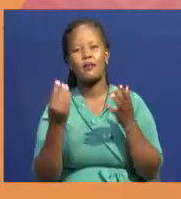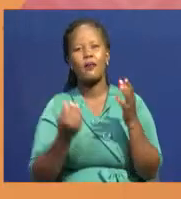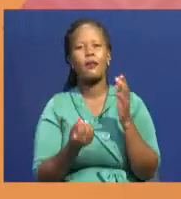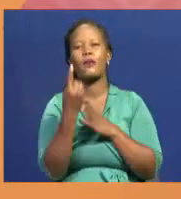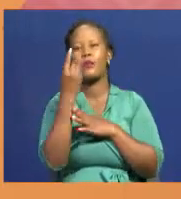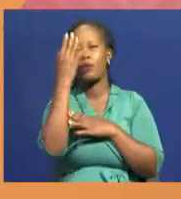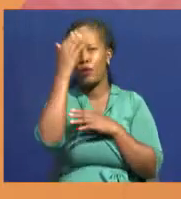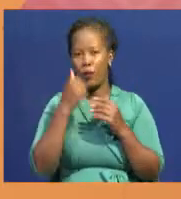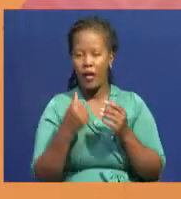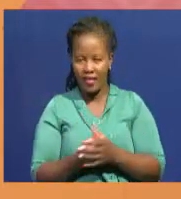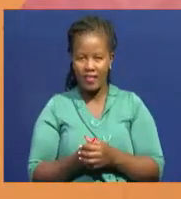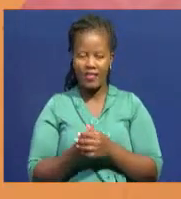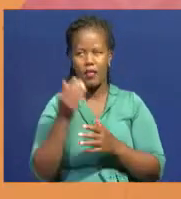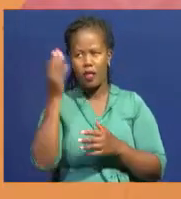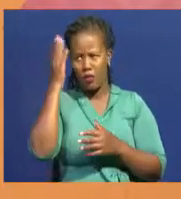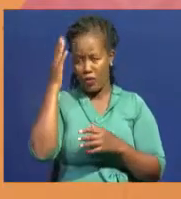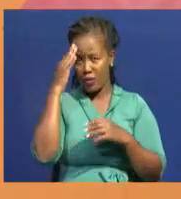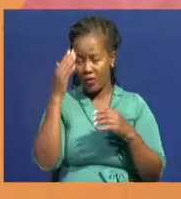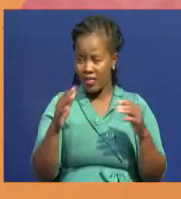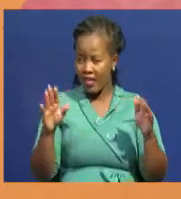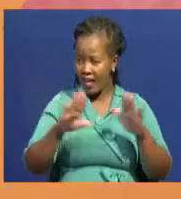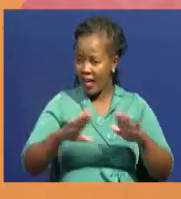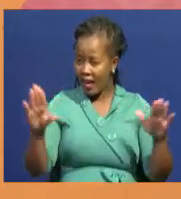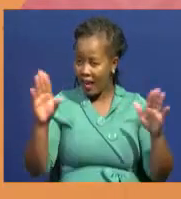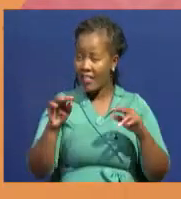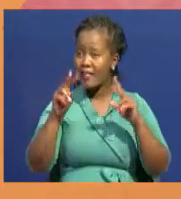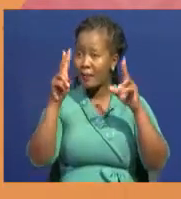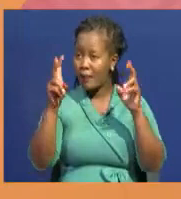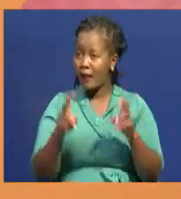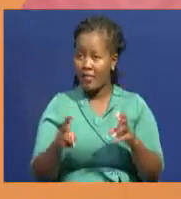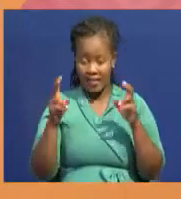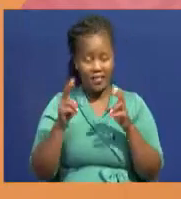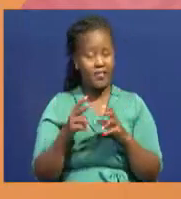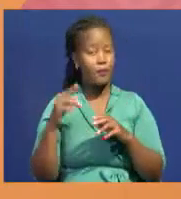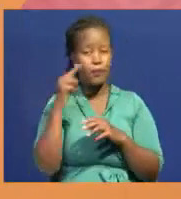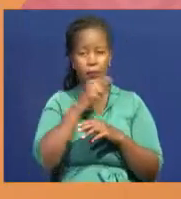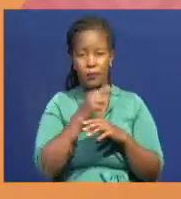we know very well that land matters quite emotive in the country of